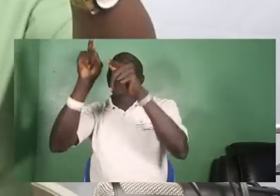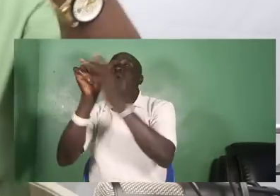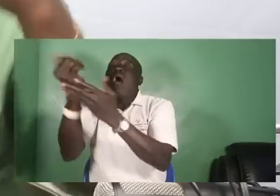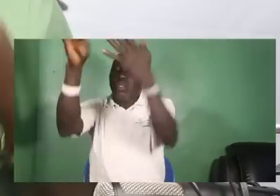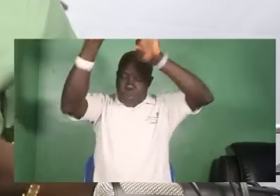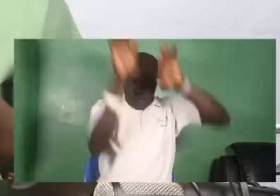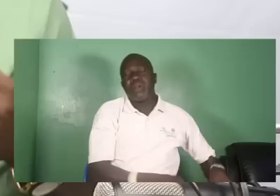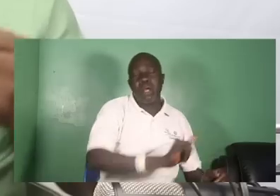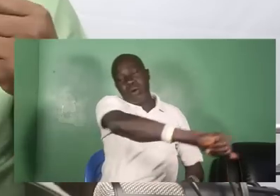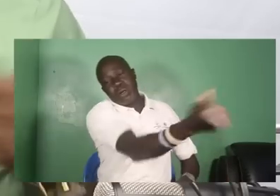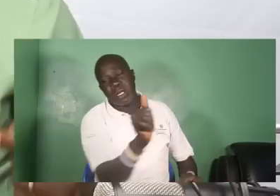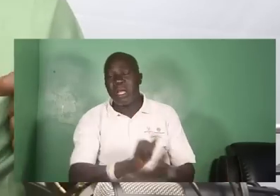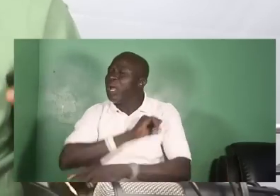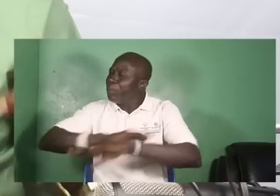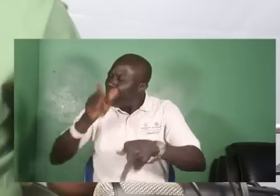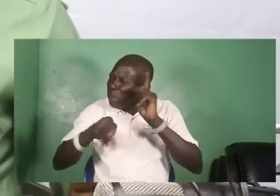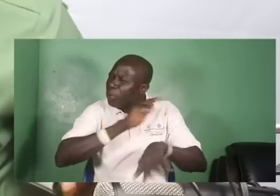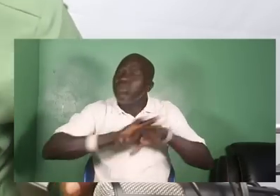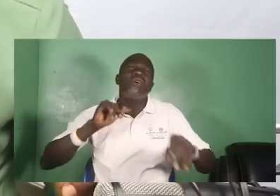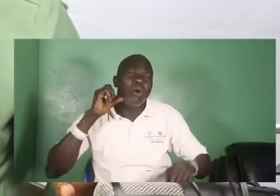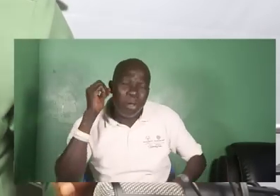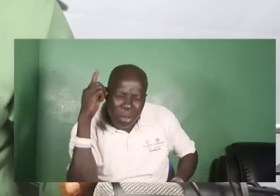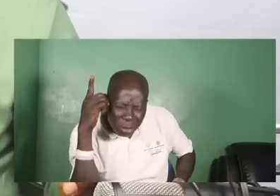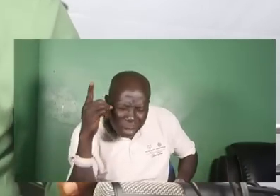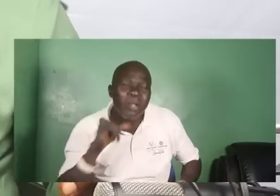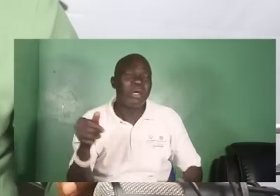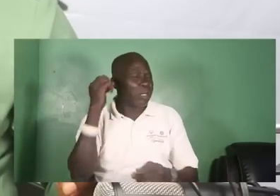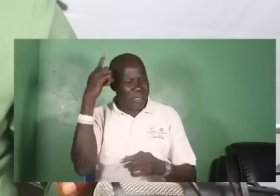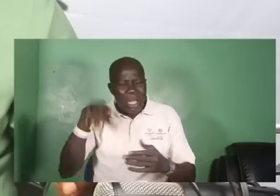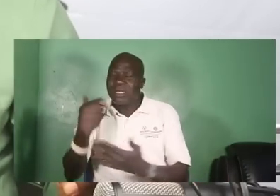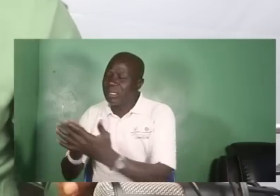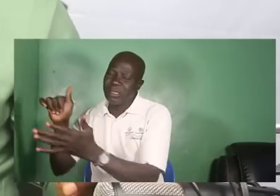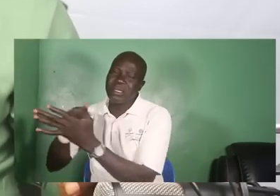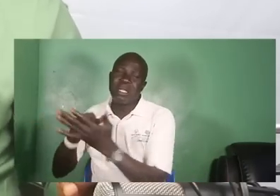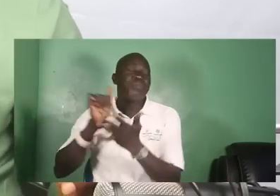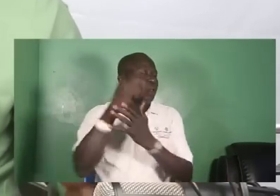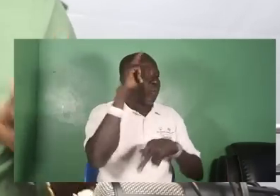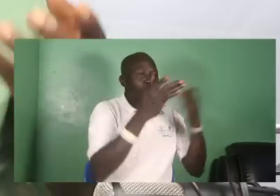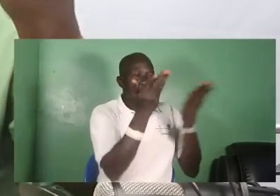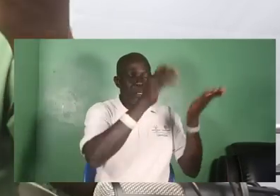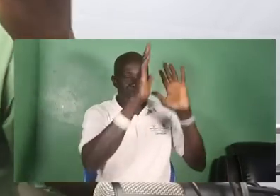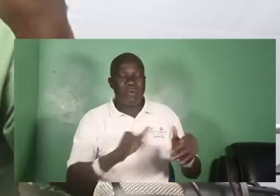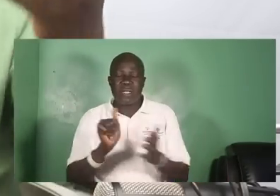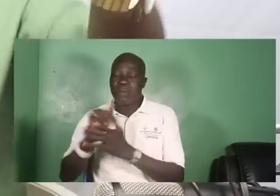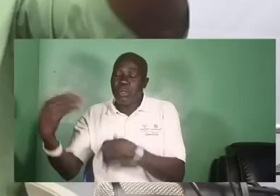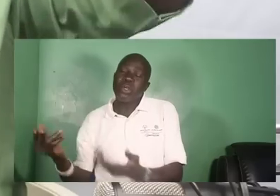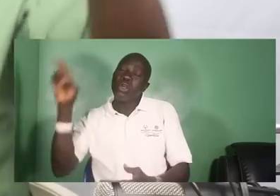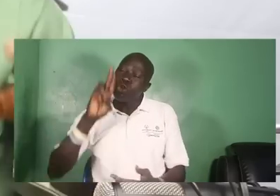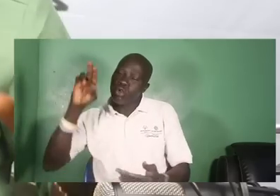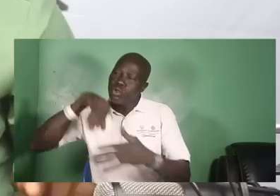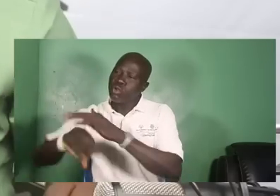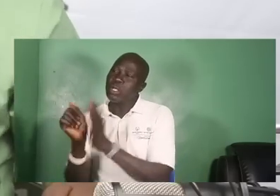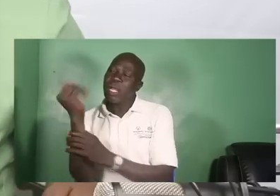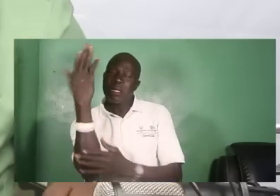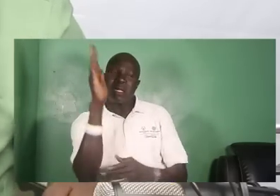drop down for others. Oyè yìí kò tí ì yí ọ̀pọ̀lọpọ̀ àwọn ènìyàn. A lot of people did not understand us. Tí ìránṣẹ́ Ọlọ́run bá gbé ọwọ́ àlàáfíà tó gbé lé ọ